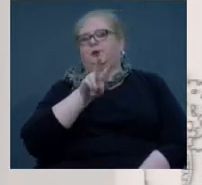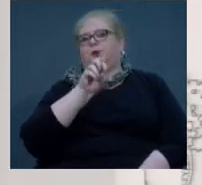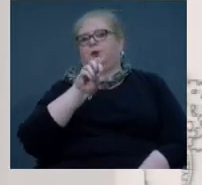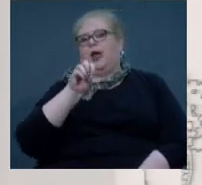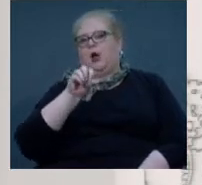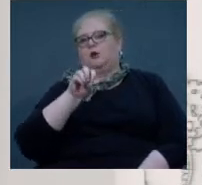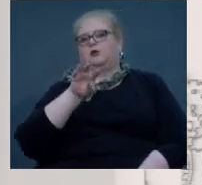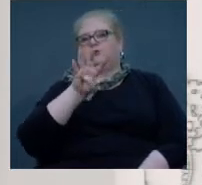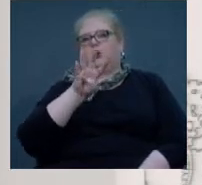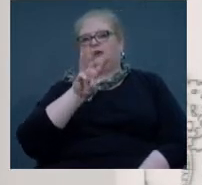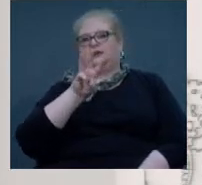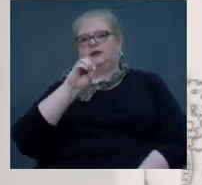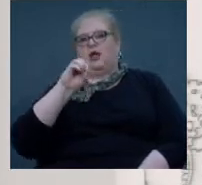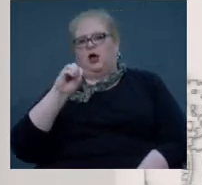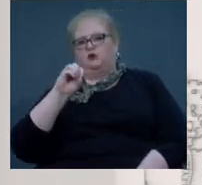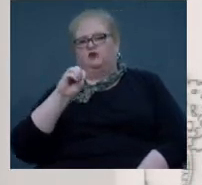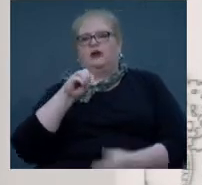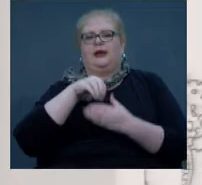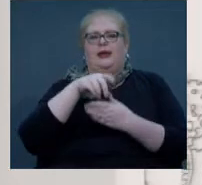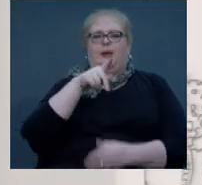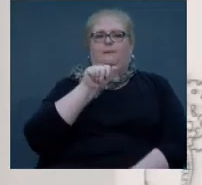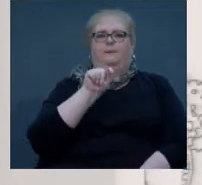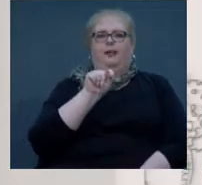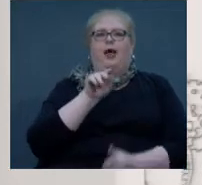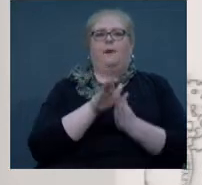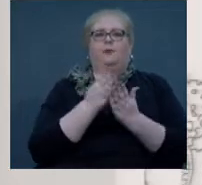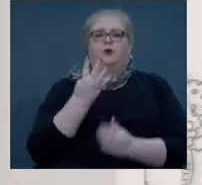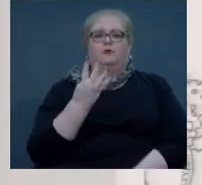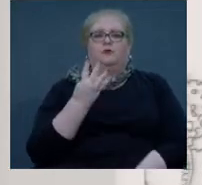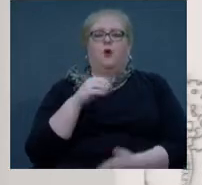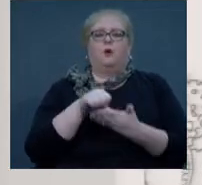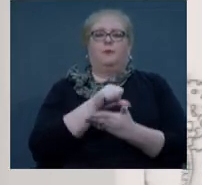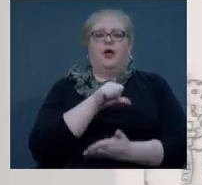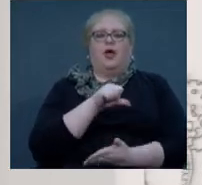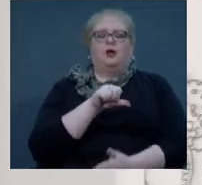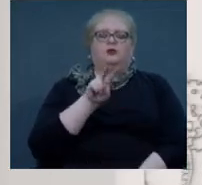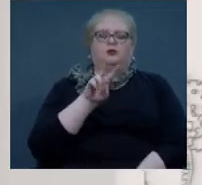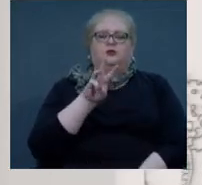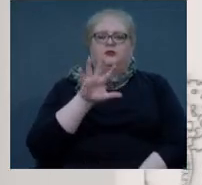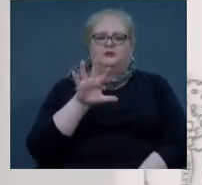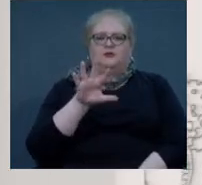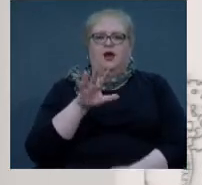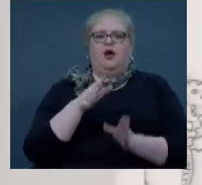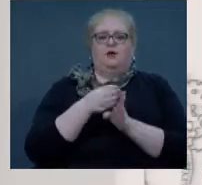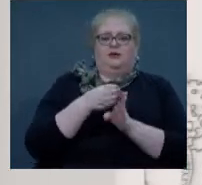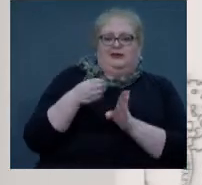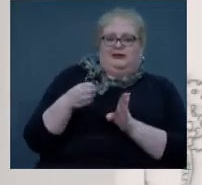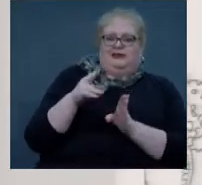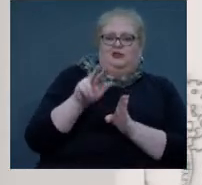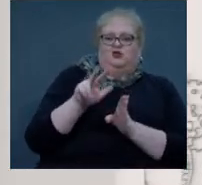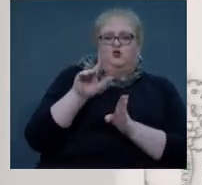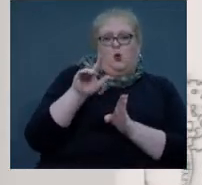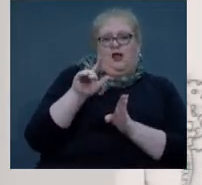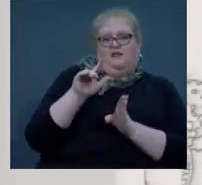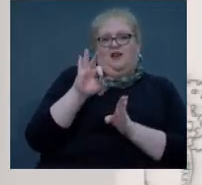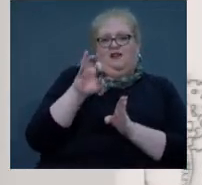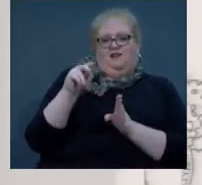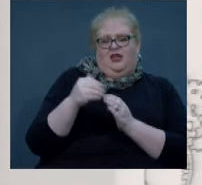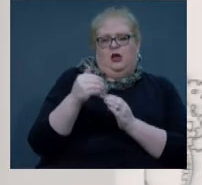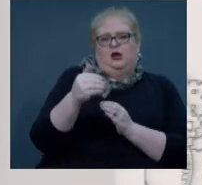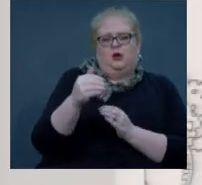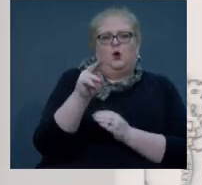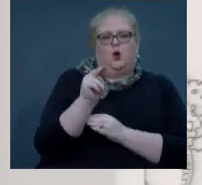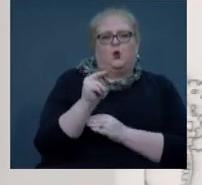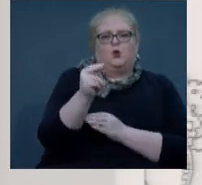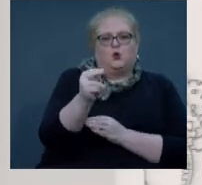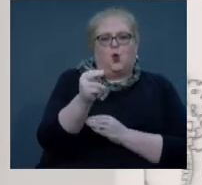33L01-2000-4600 as recorded in Plat Book 4, page 235, to a point 25 feet north of the south boundary of said tract with